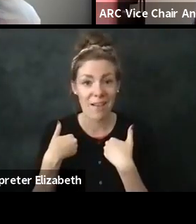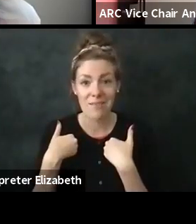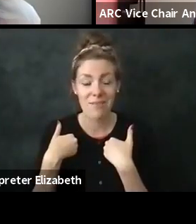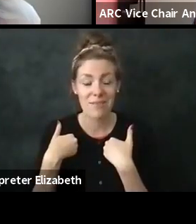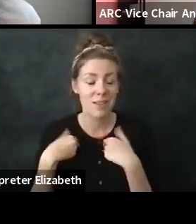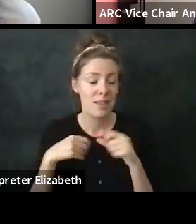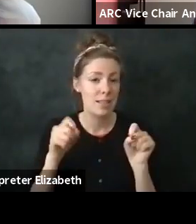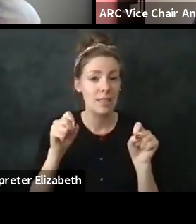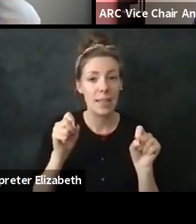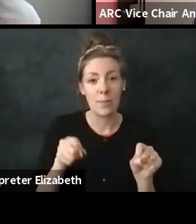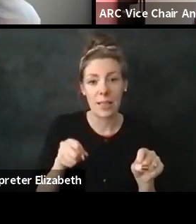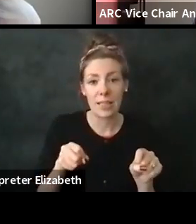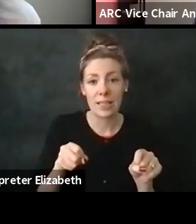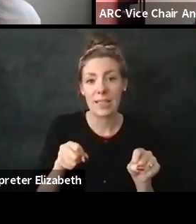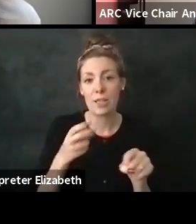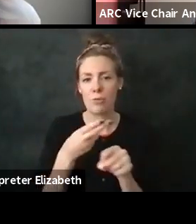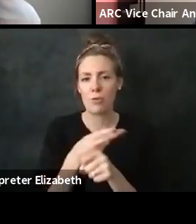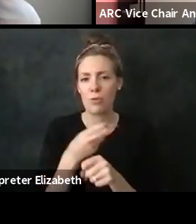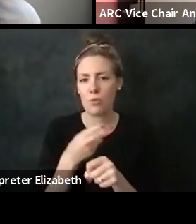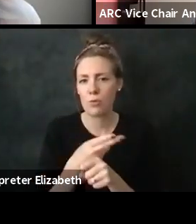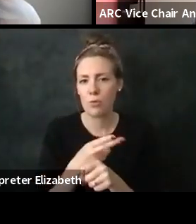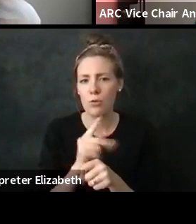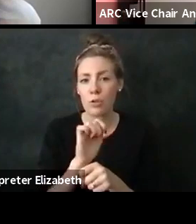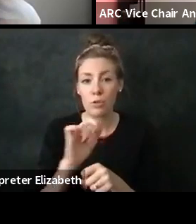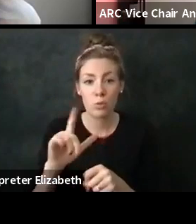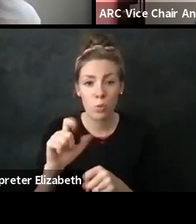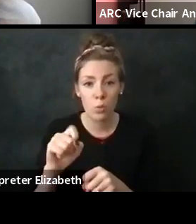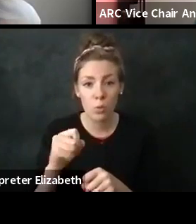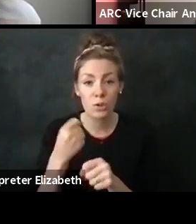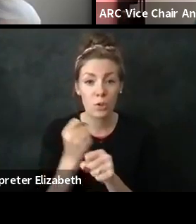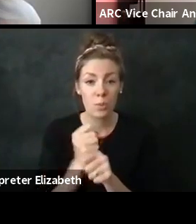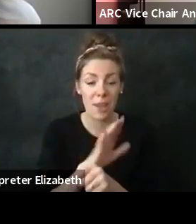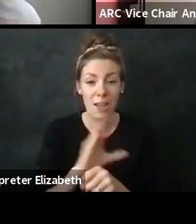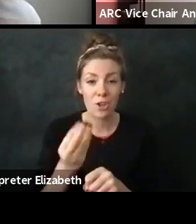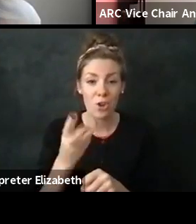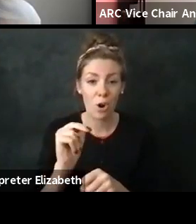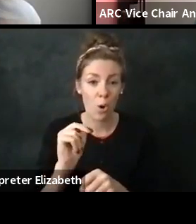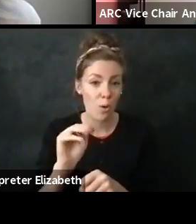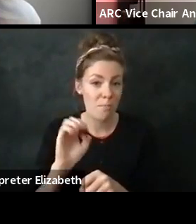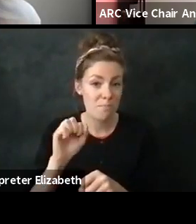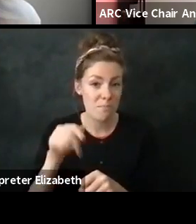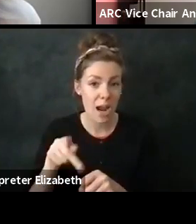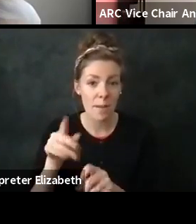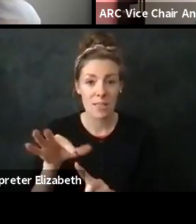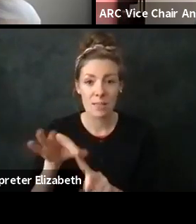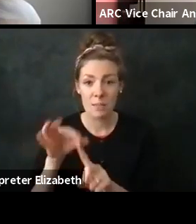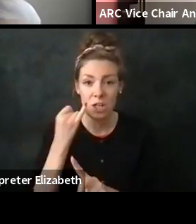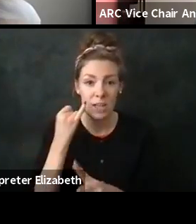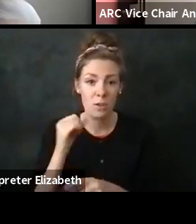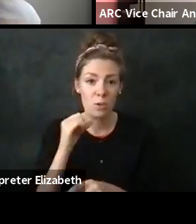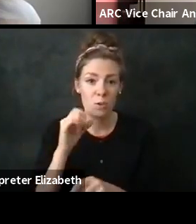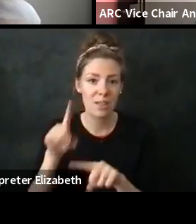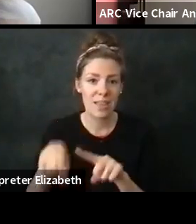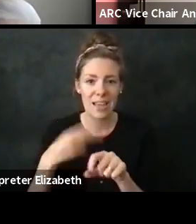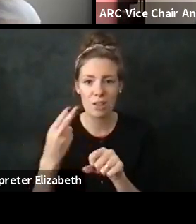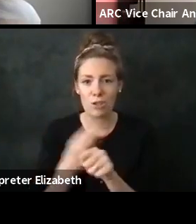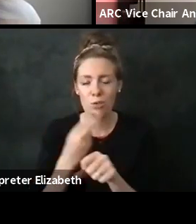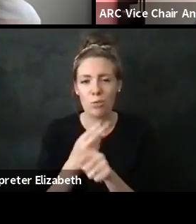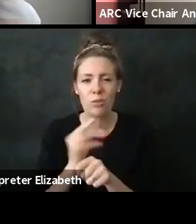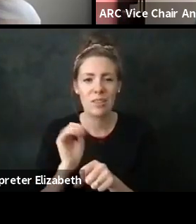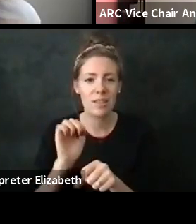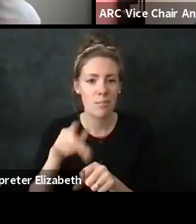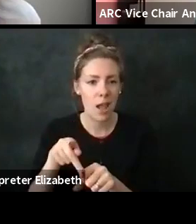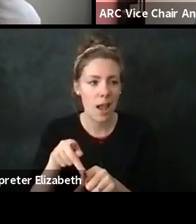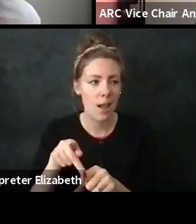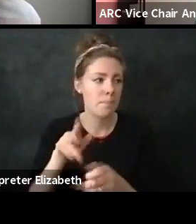means to use some of the tools that are given, especially if you don't have, if you can't use the interactive maps, the